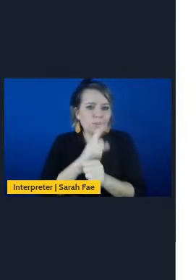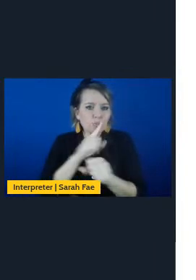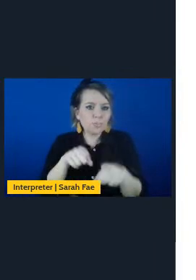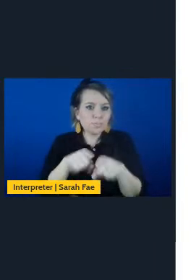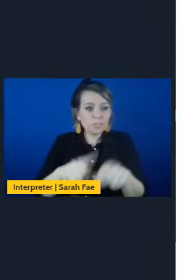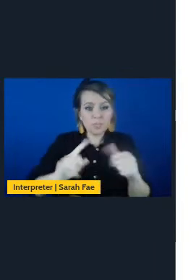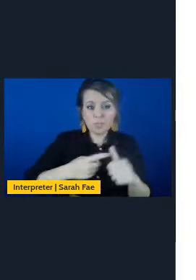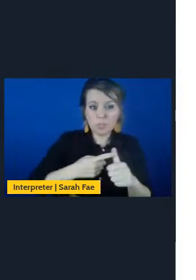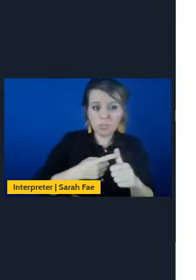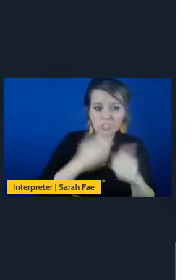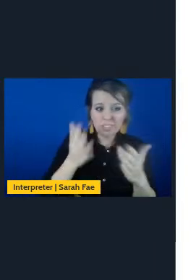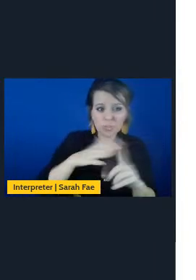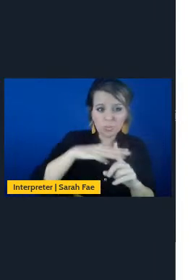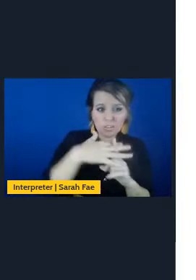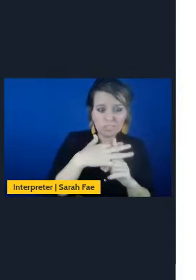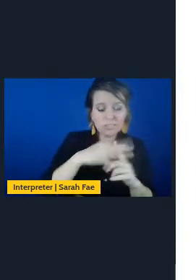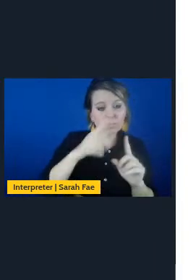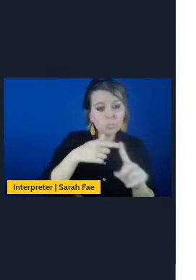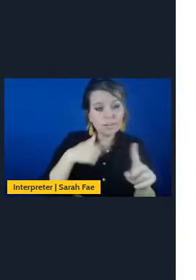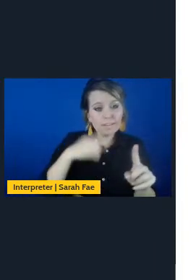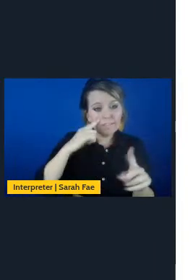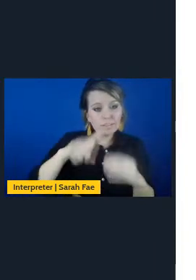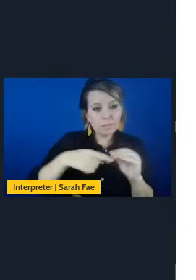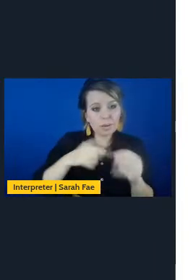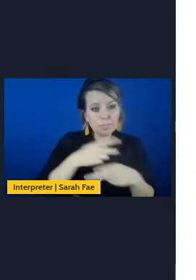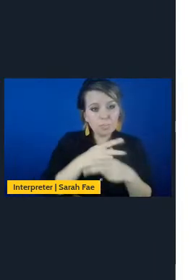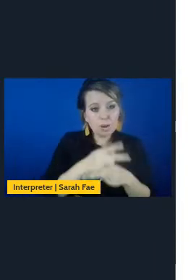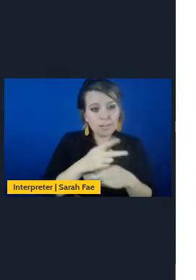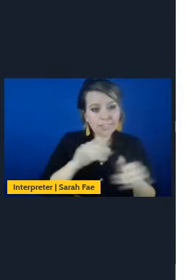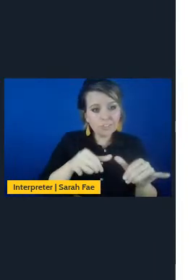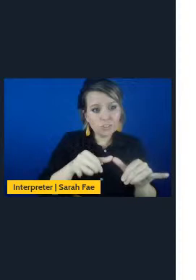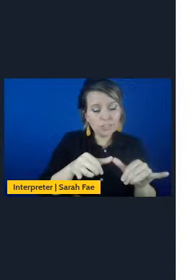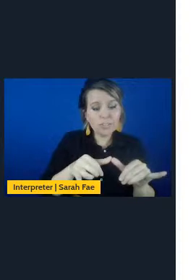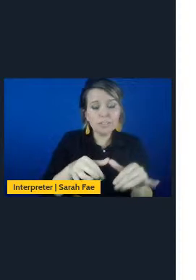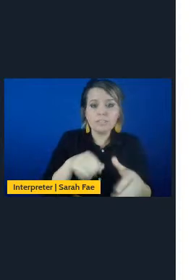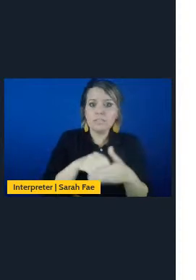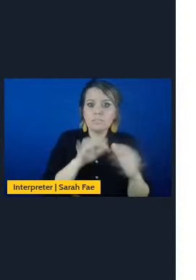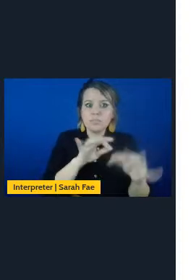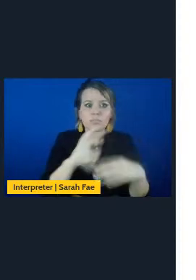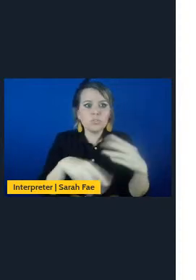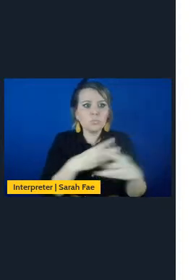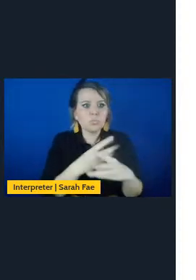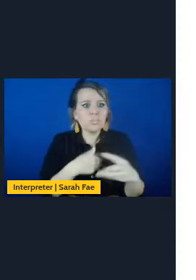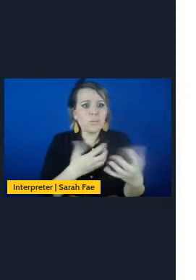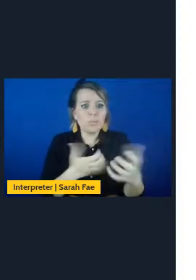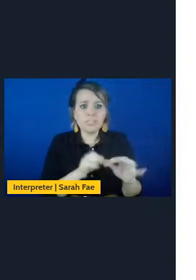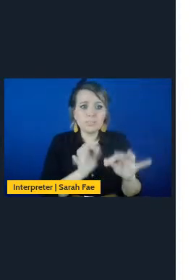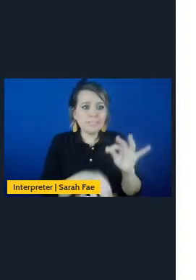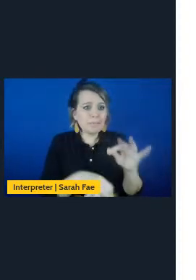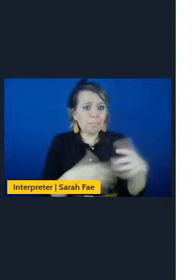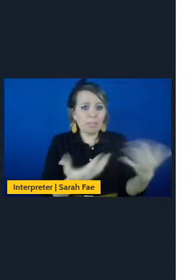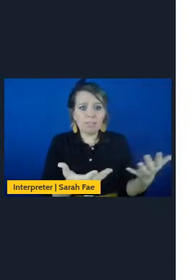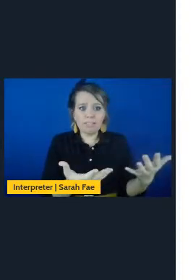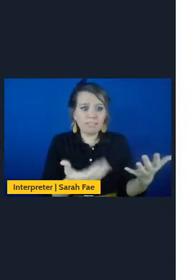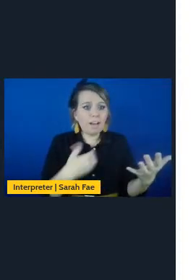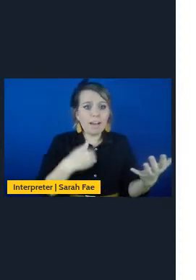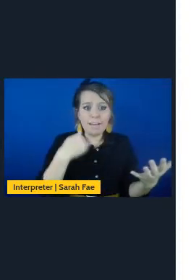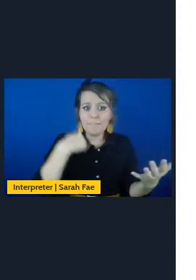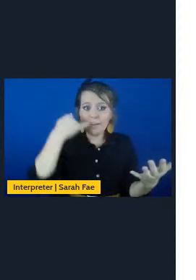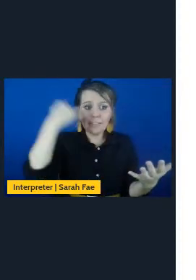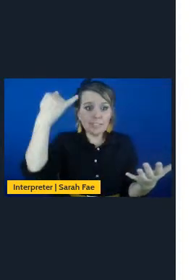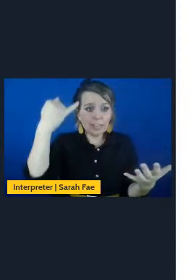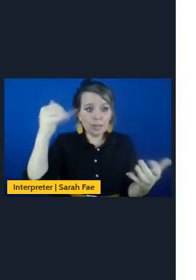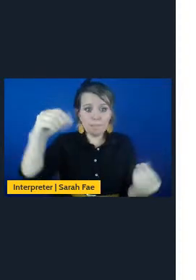context. When I think about product engineering, ideally, I would like it to be as simple as that. I have an idea, and